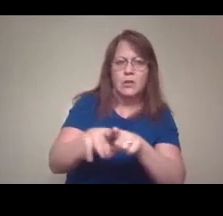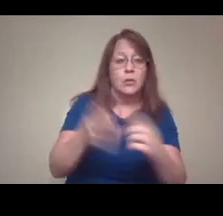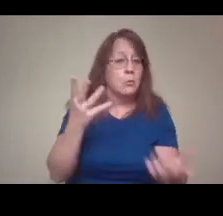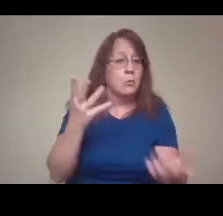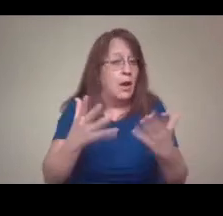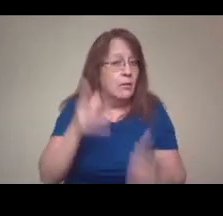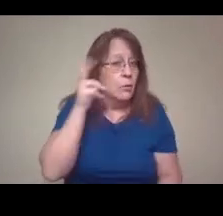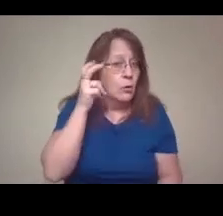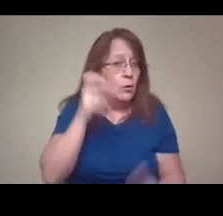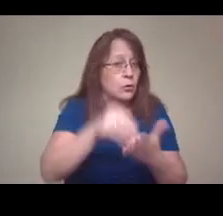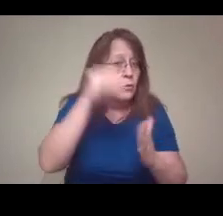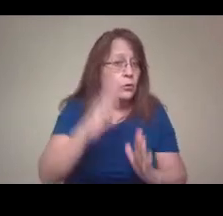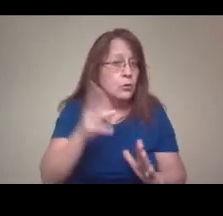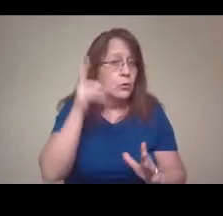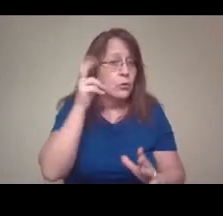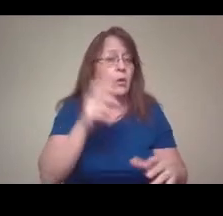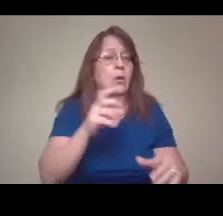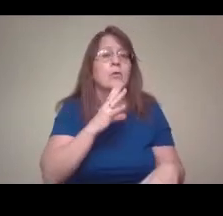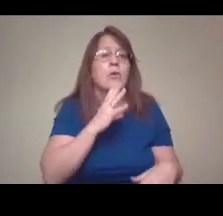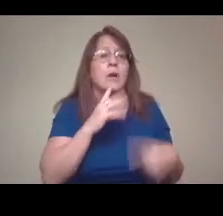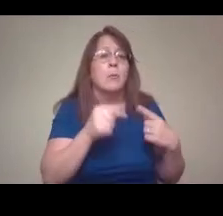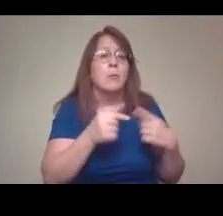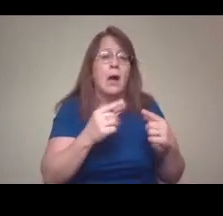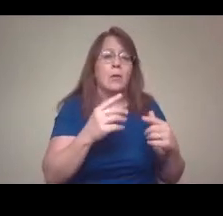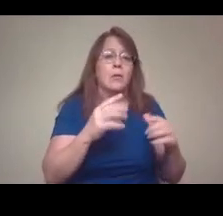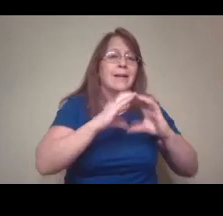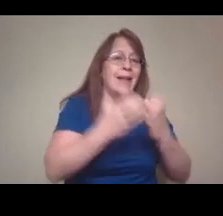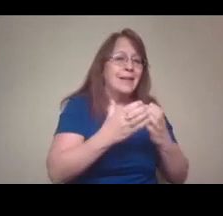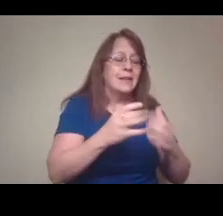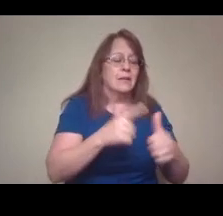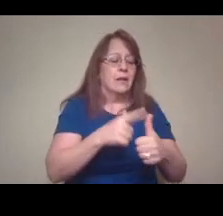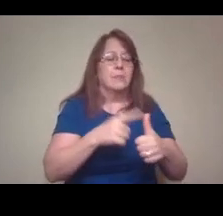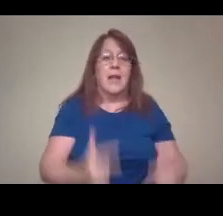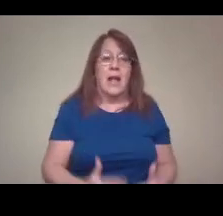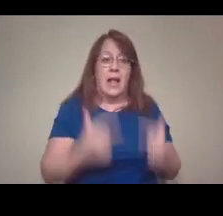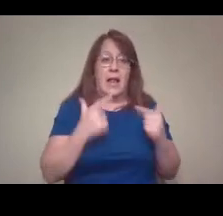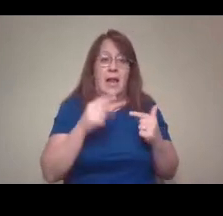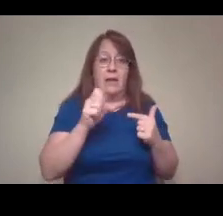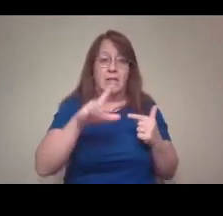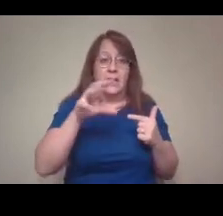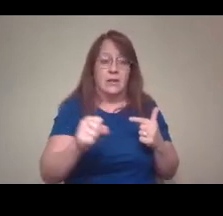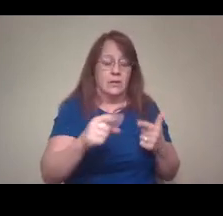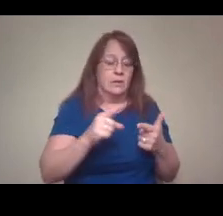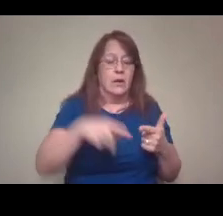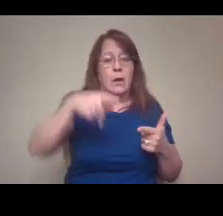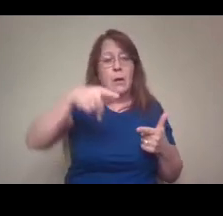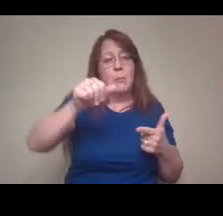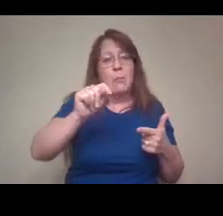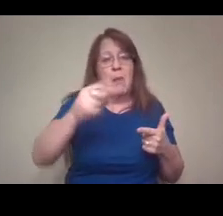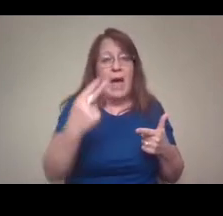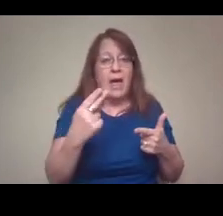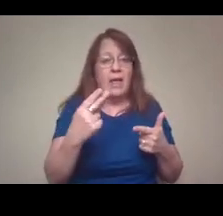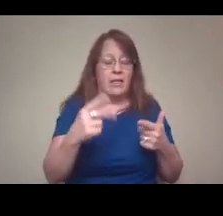talk about classes like life skills or second step or path, or they may call it something different in every school, but these